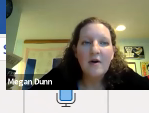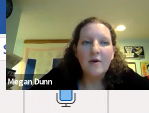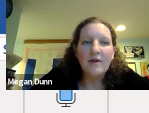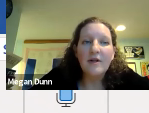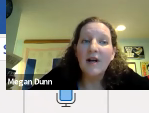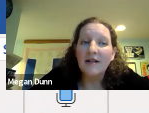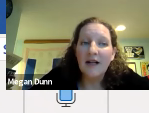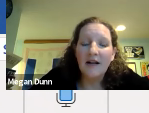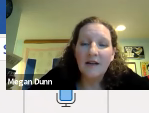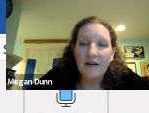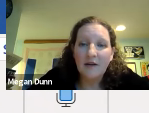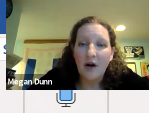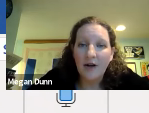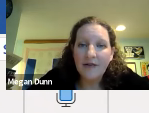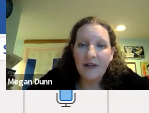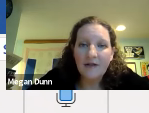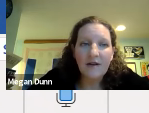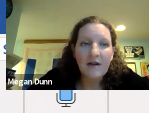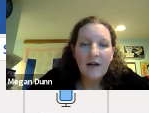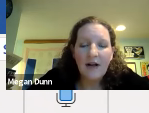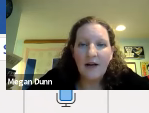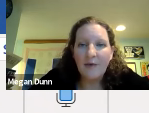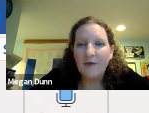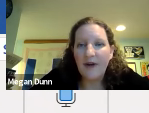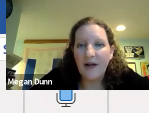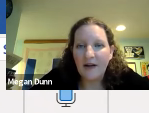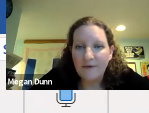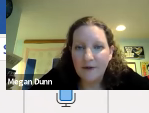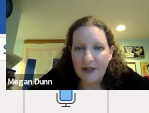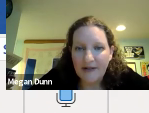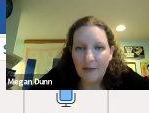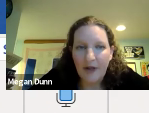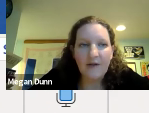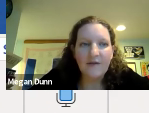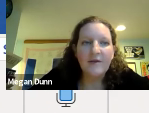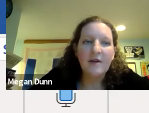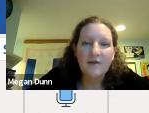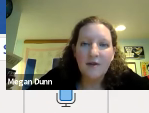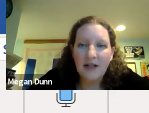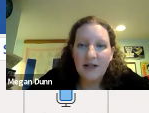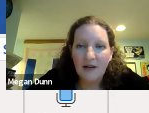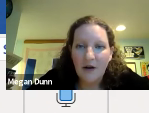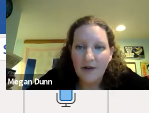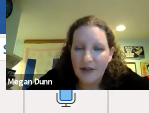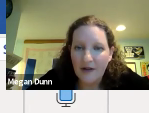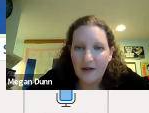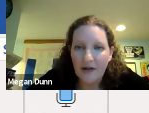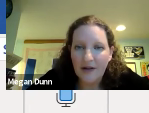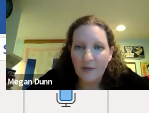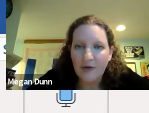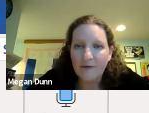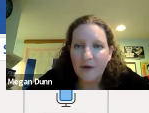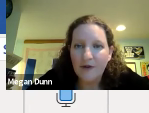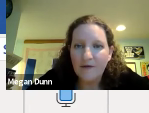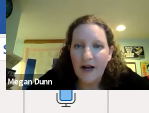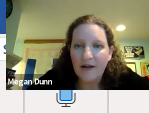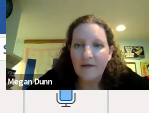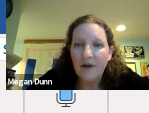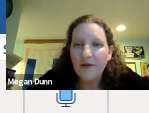paula.rhyne@snoco.org, or you can contact the call center. And we've got helpful links up there. So you can also contact the call center, and the number